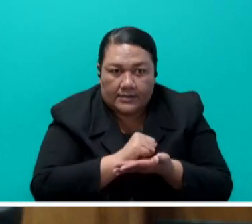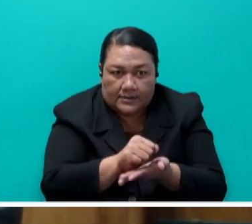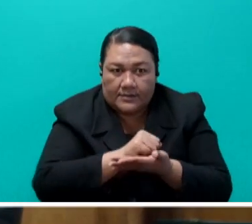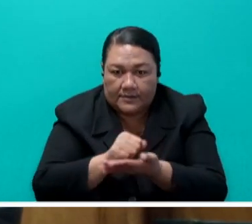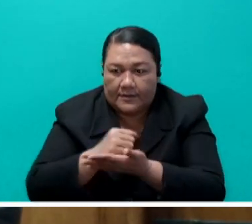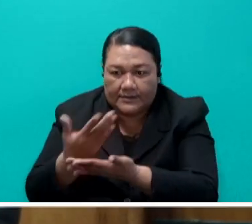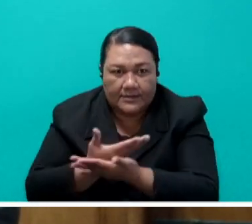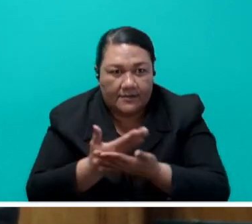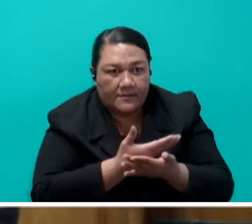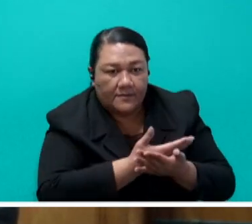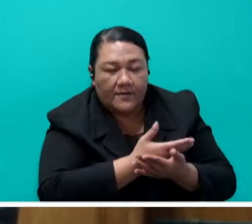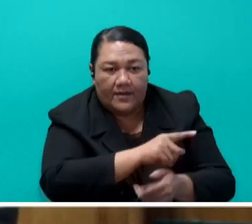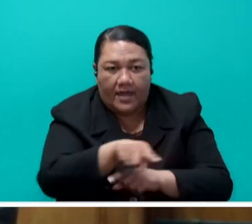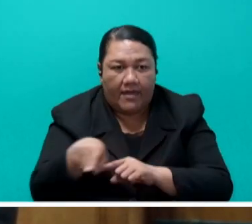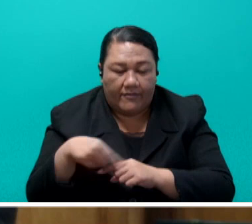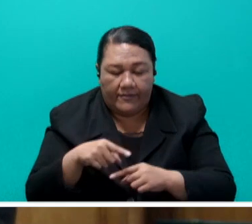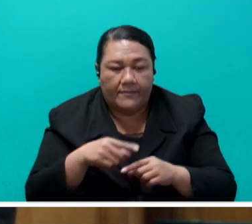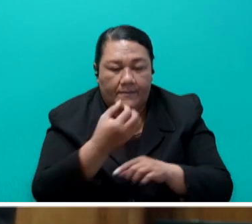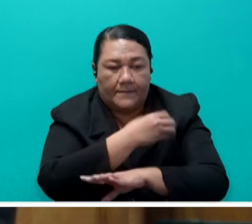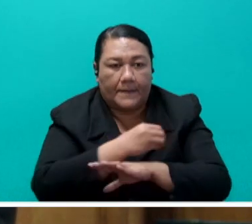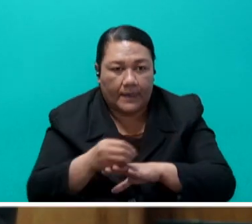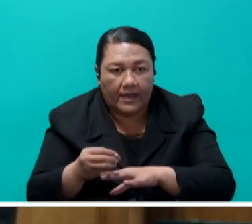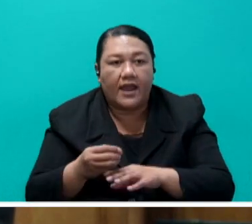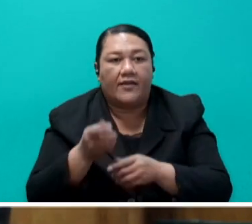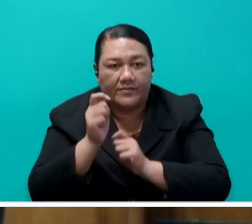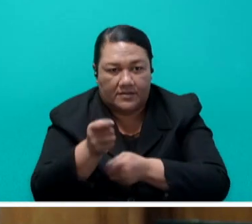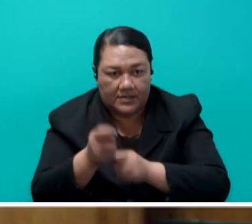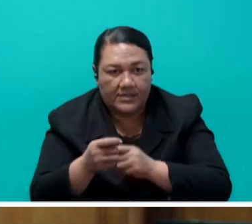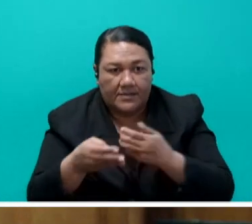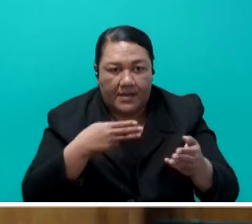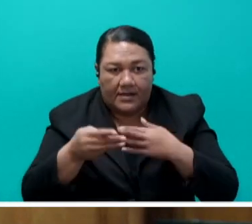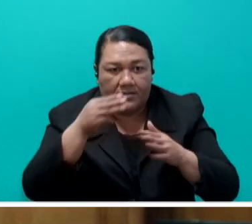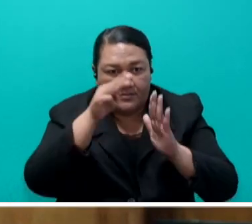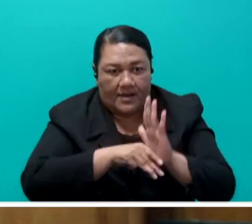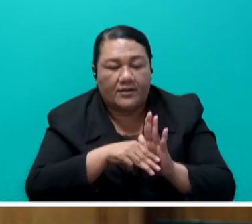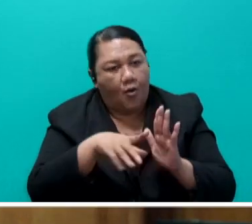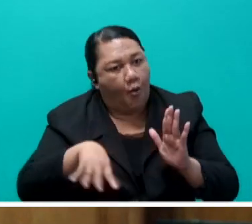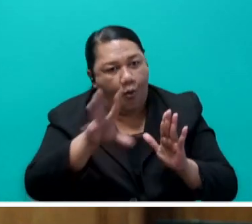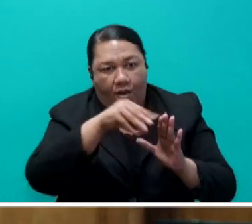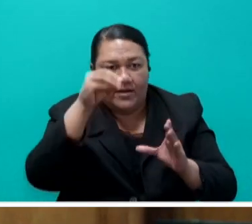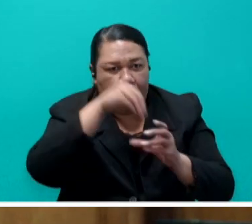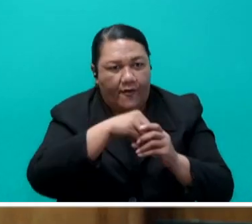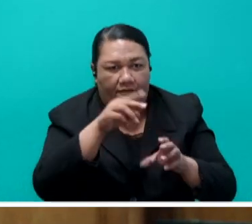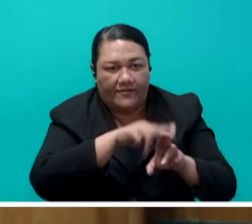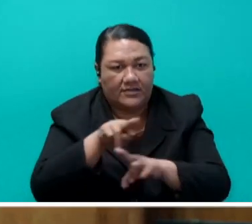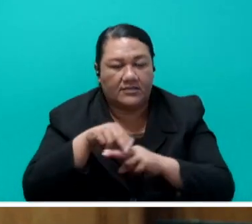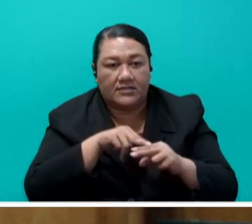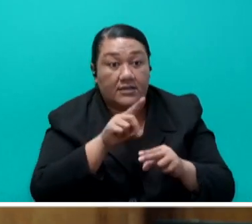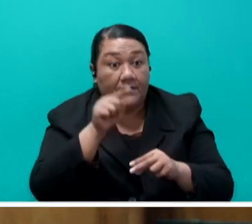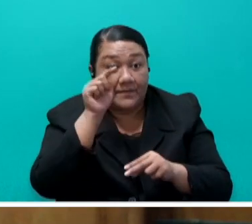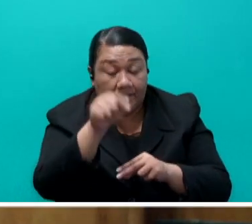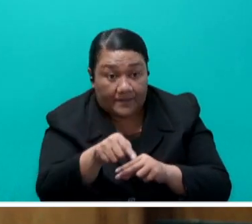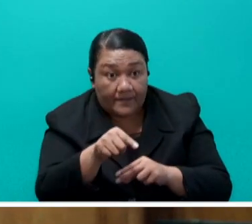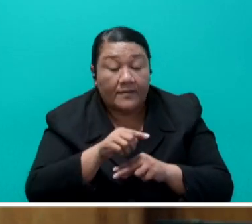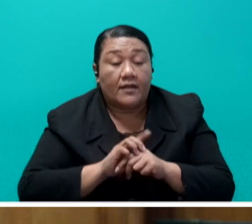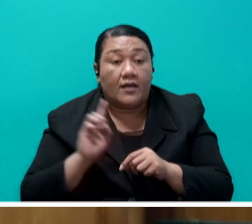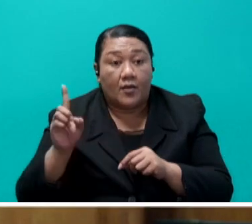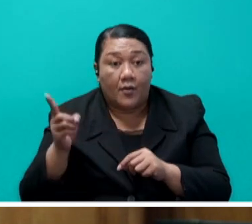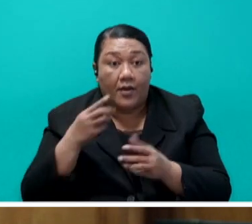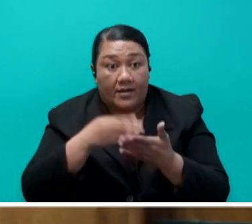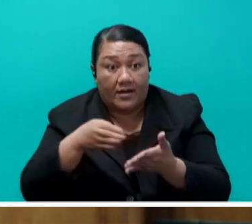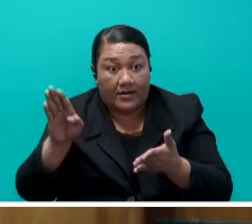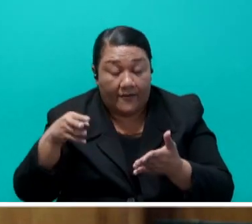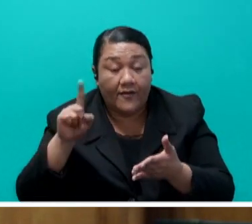sustainable fisheries management. In this regard, the ratification of the agreement on